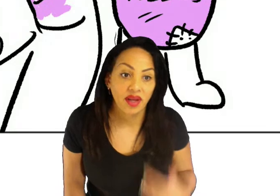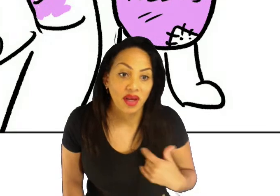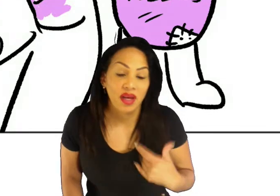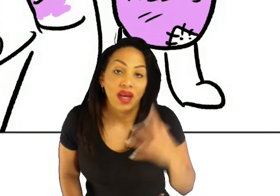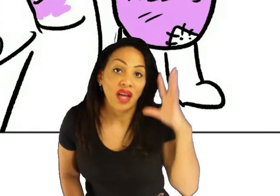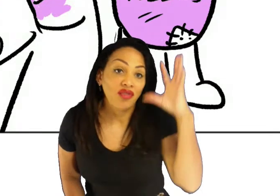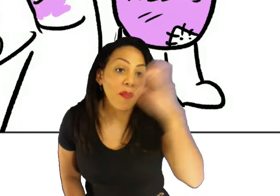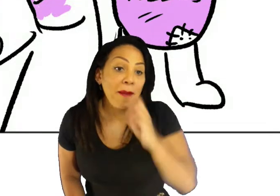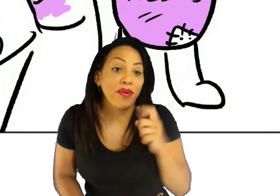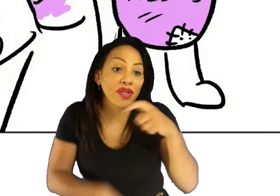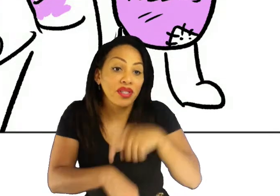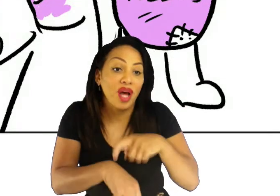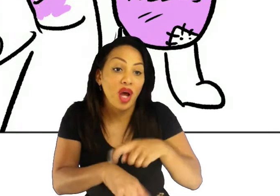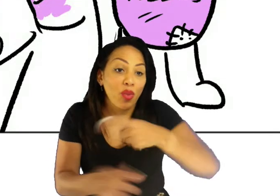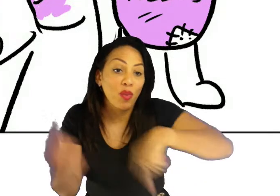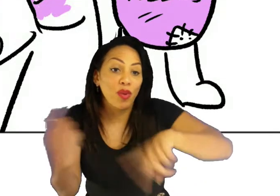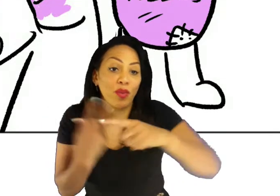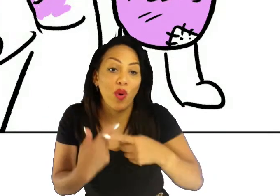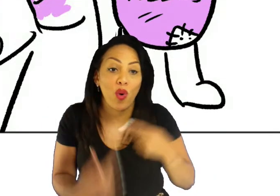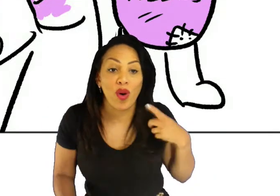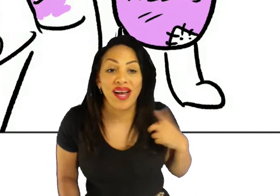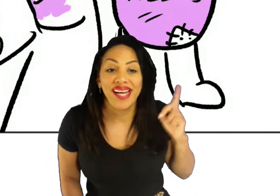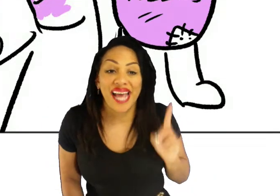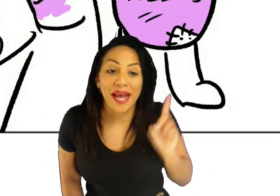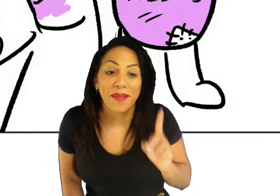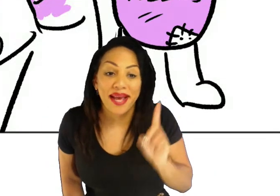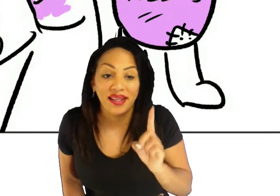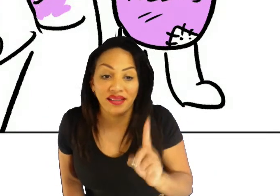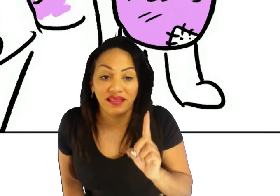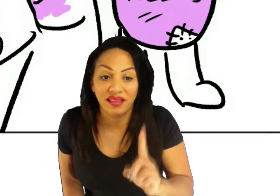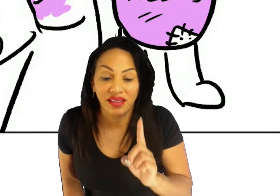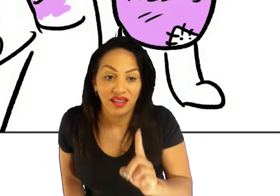for the whole day, and then left.